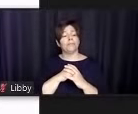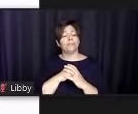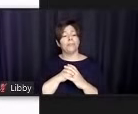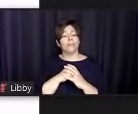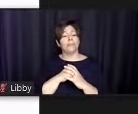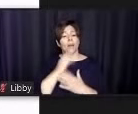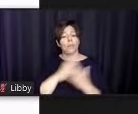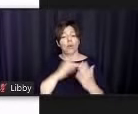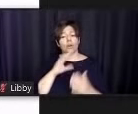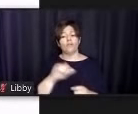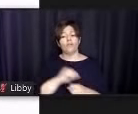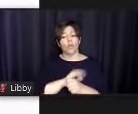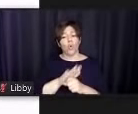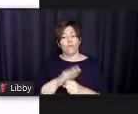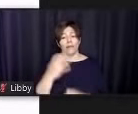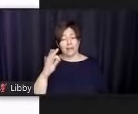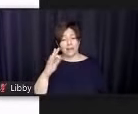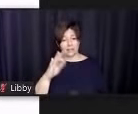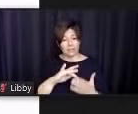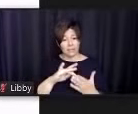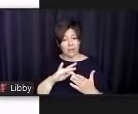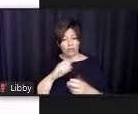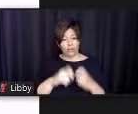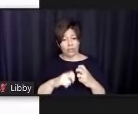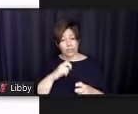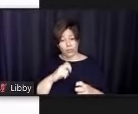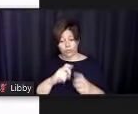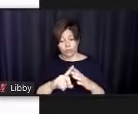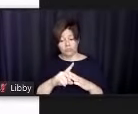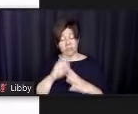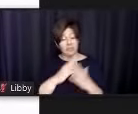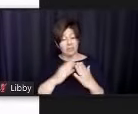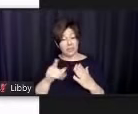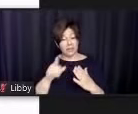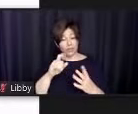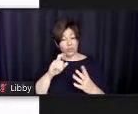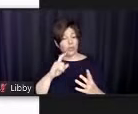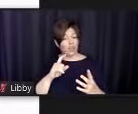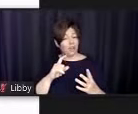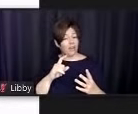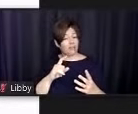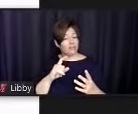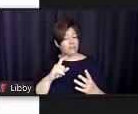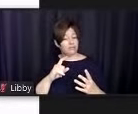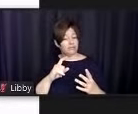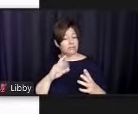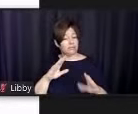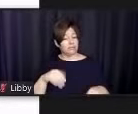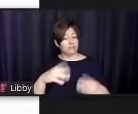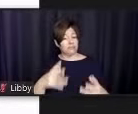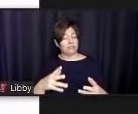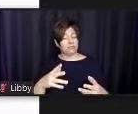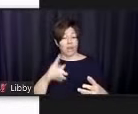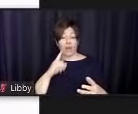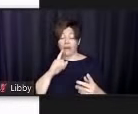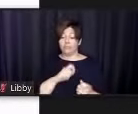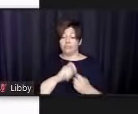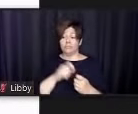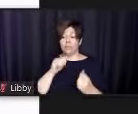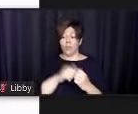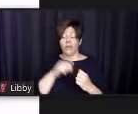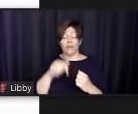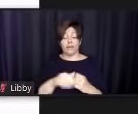and medical issues, okay, some things that you can reasonably expect, and I'm very specific about this, reasonably